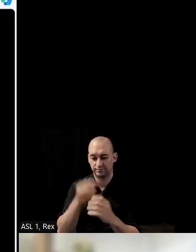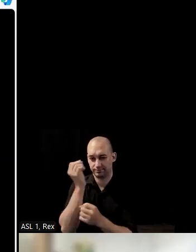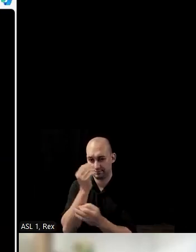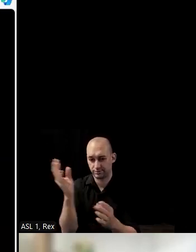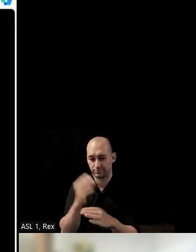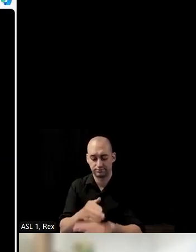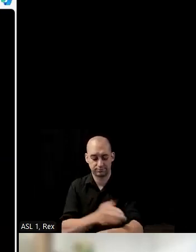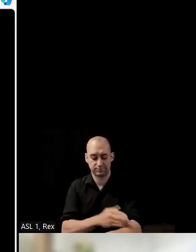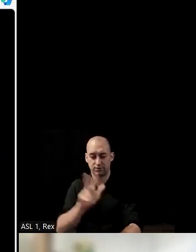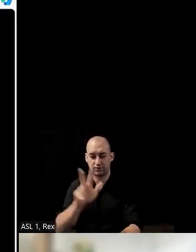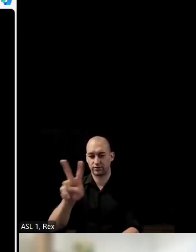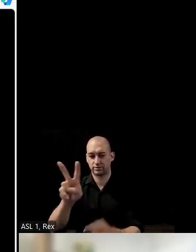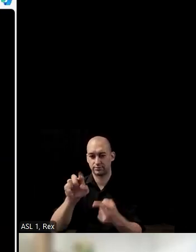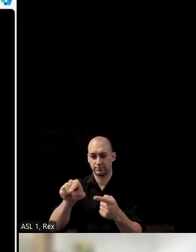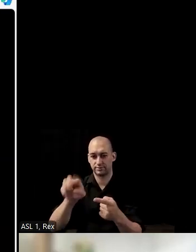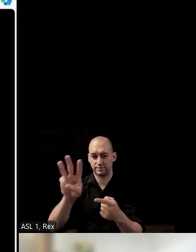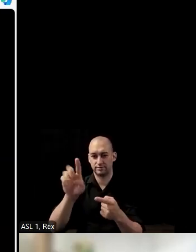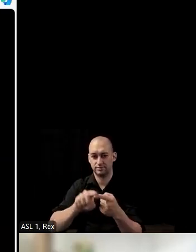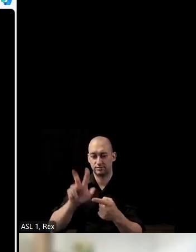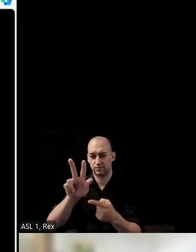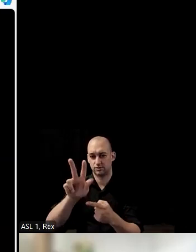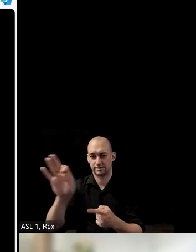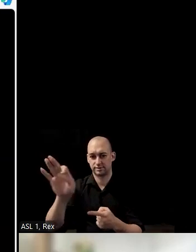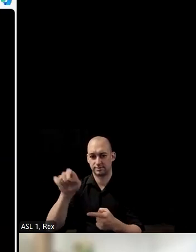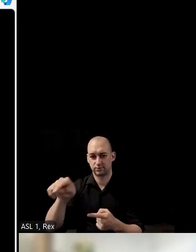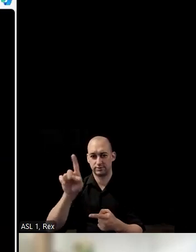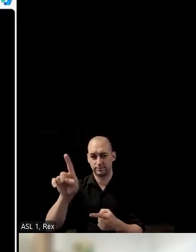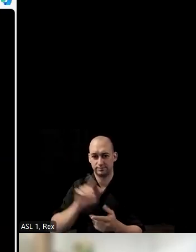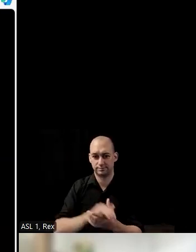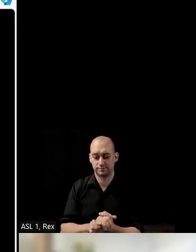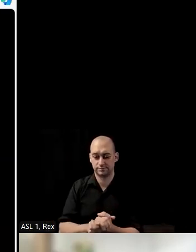improvement from 32.6 to a 39.1.